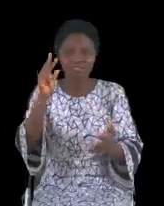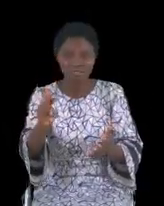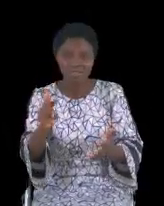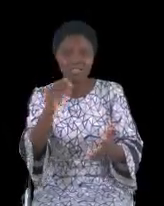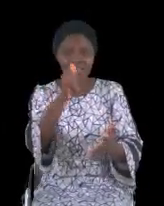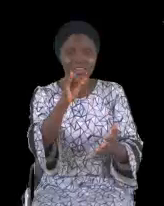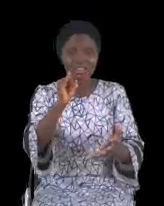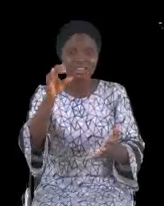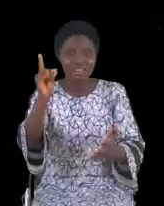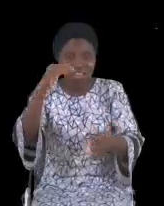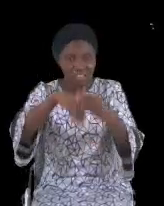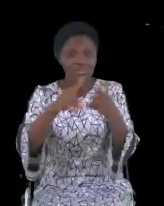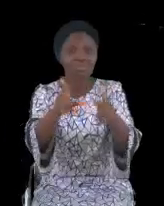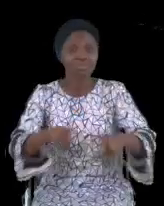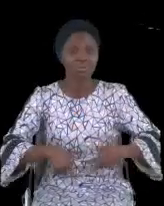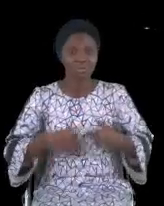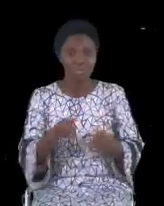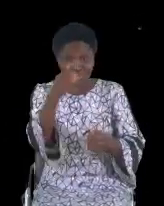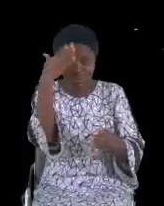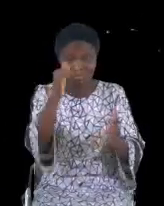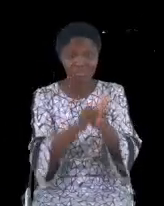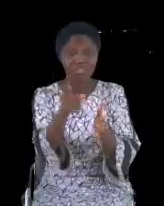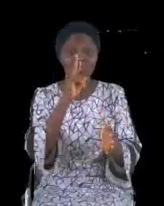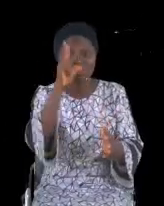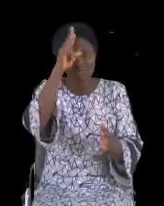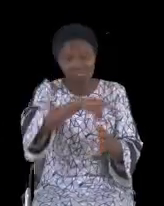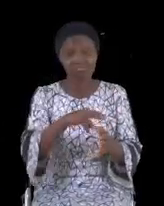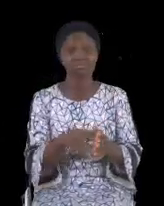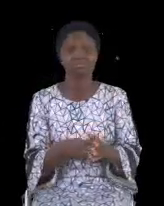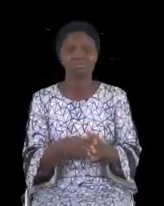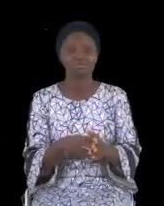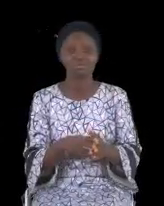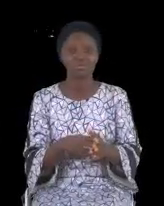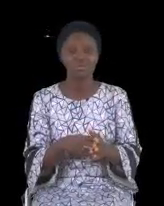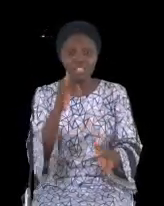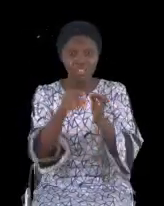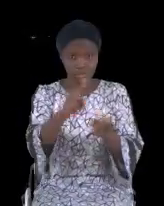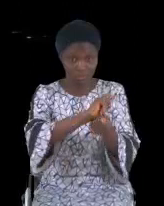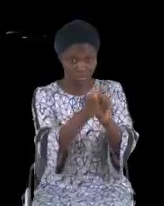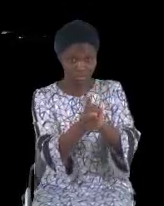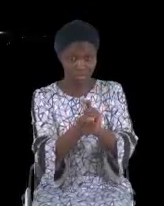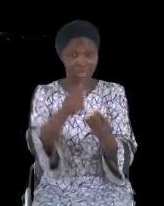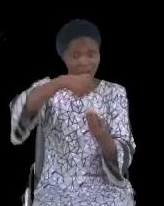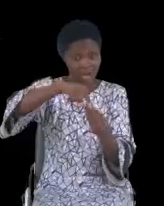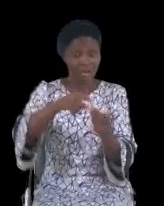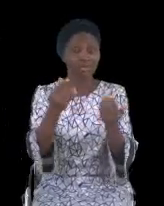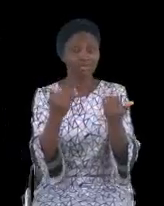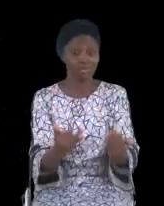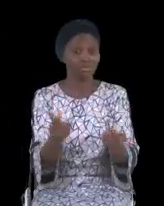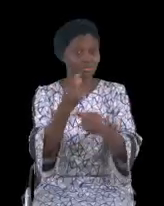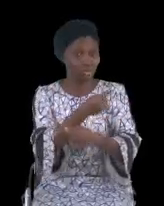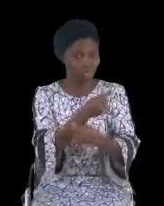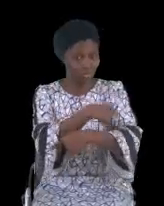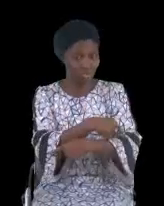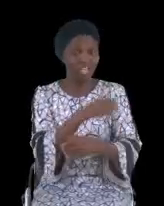ignorant. But God said, if you come today, if you turn around today, if you have Christ today,